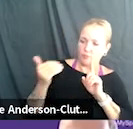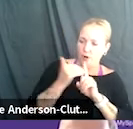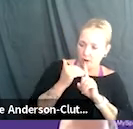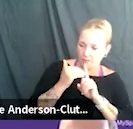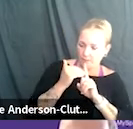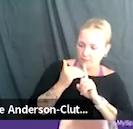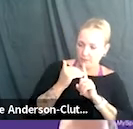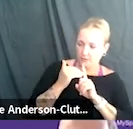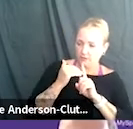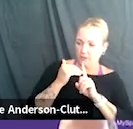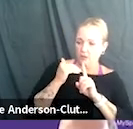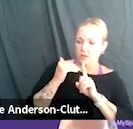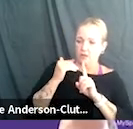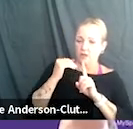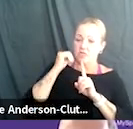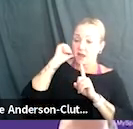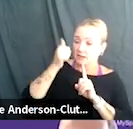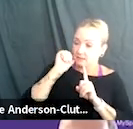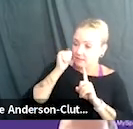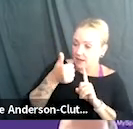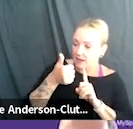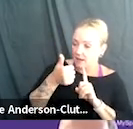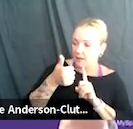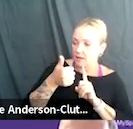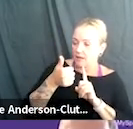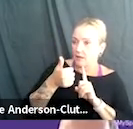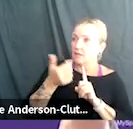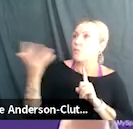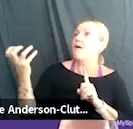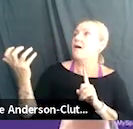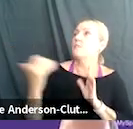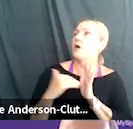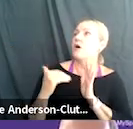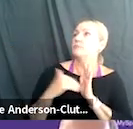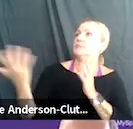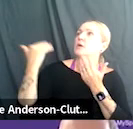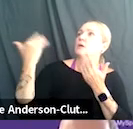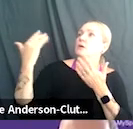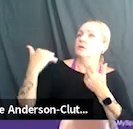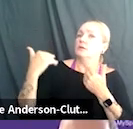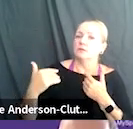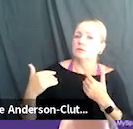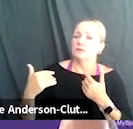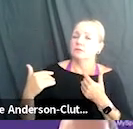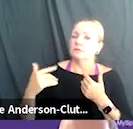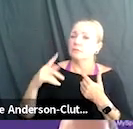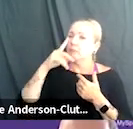ritualistic kind of behavior, or the insistence on sameness, or the inflexible adherence to routines. But